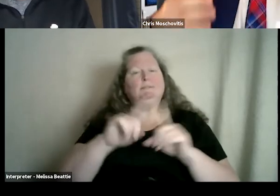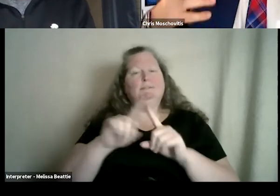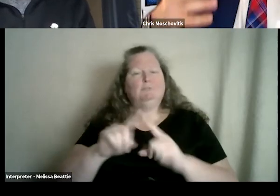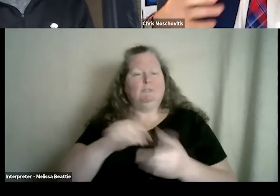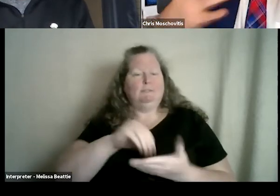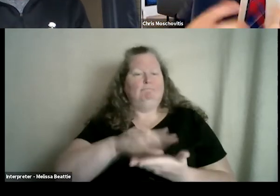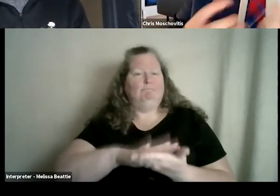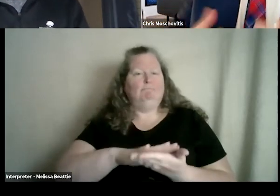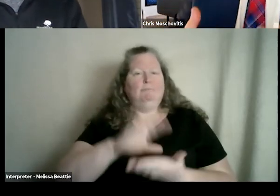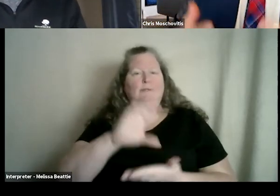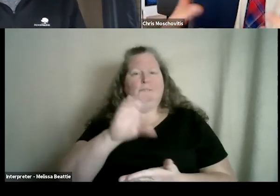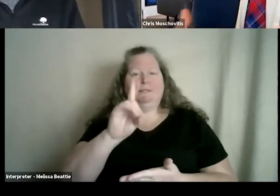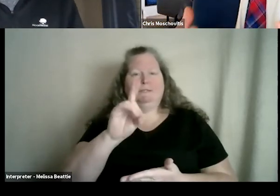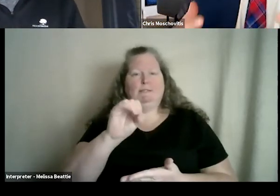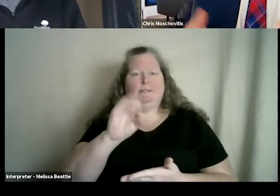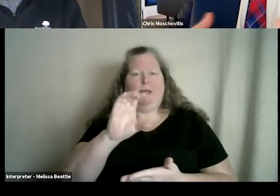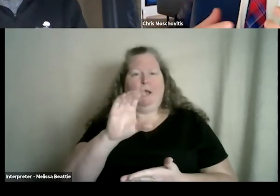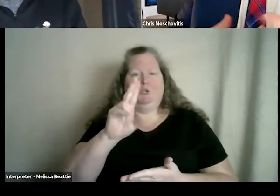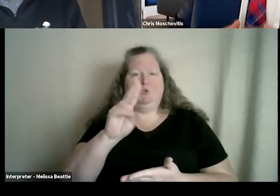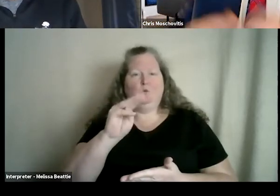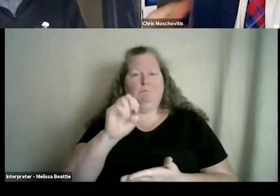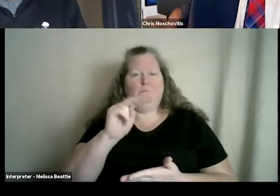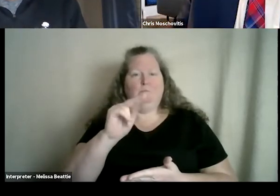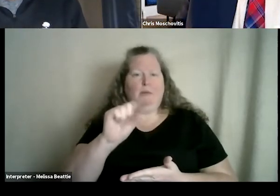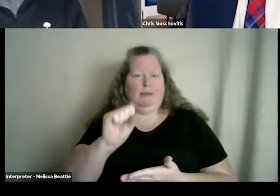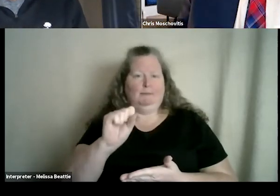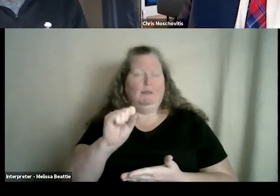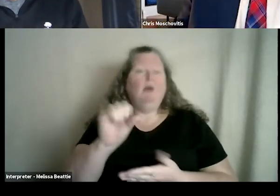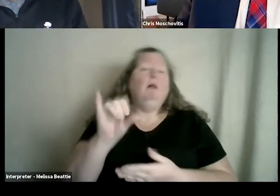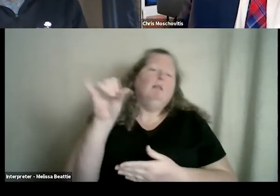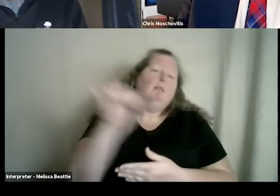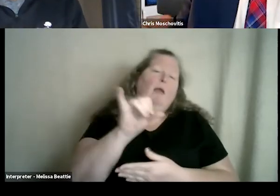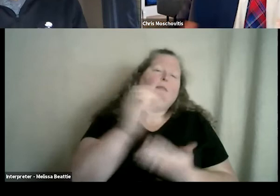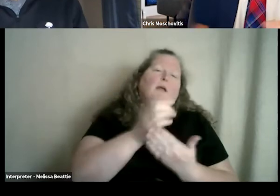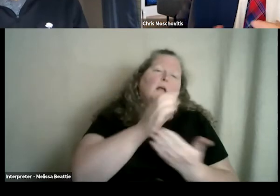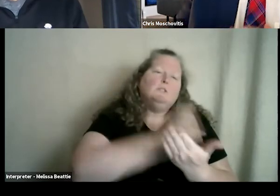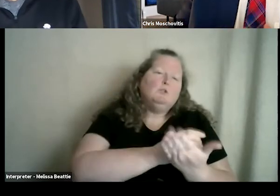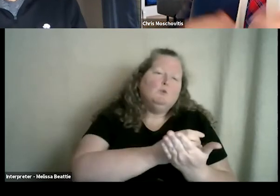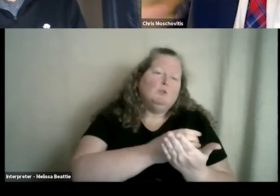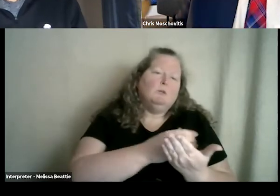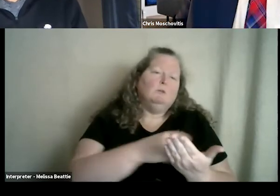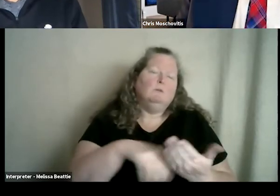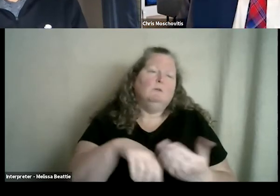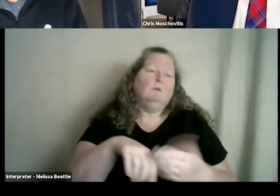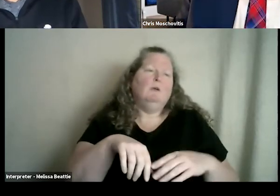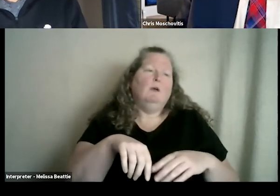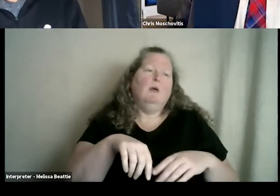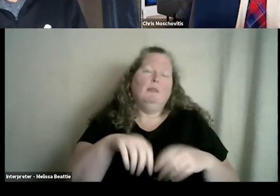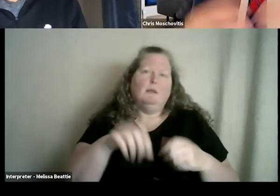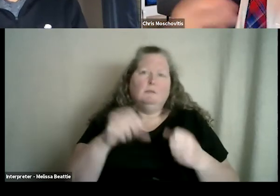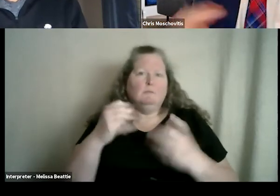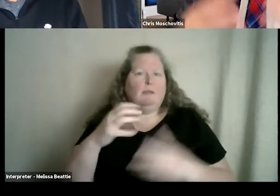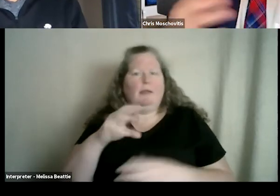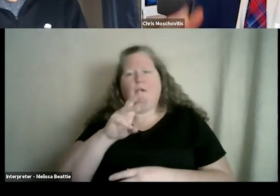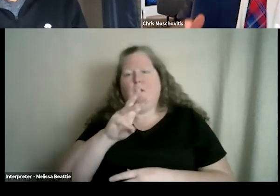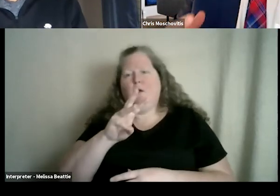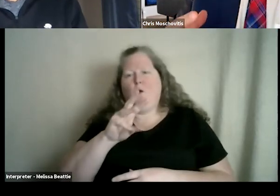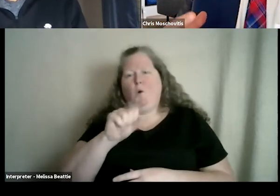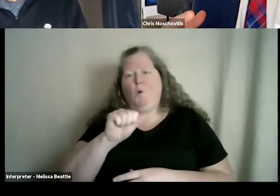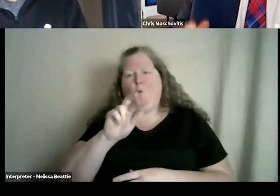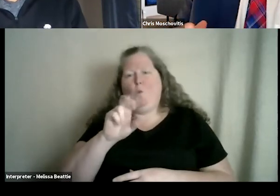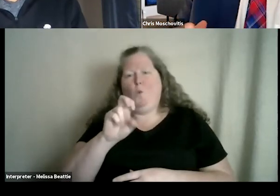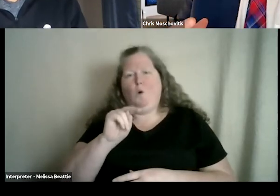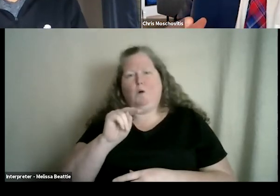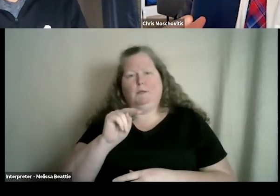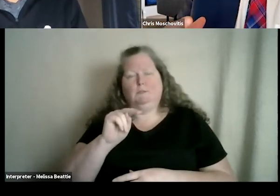right? There are foundational documents in the history of privacy, opinions by Warren Brandeis and the